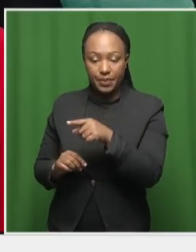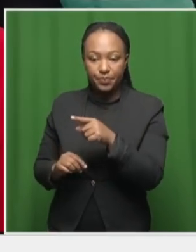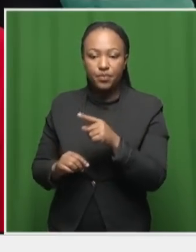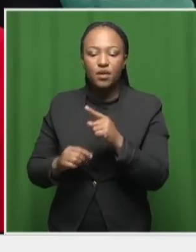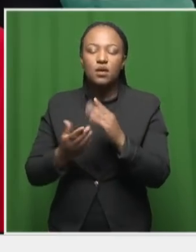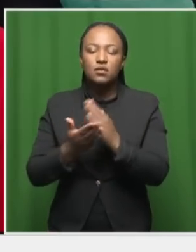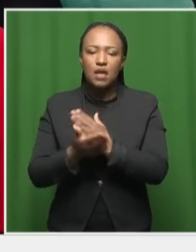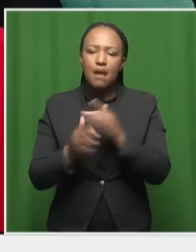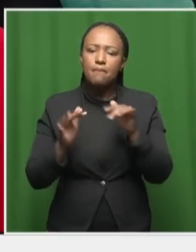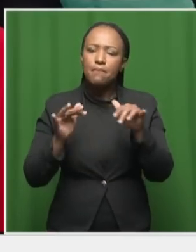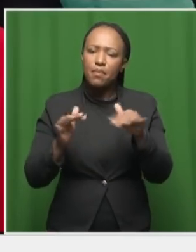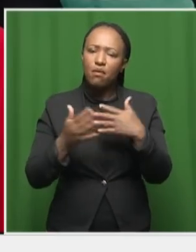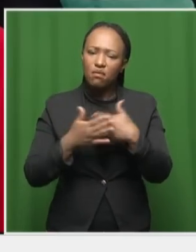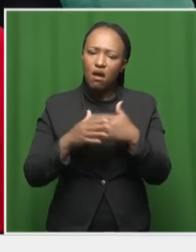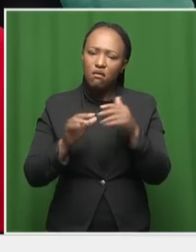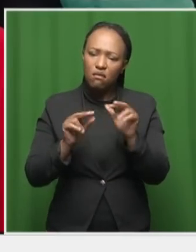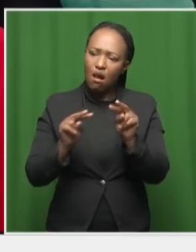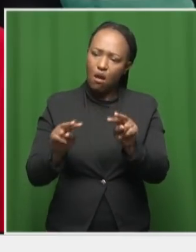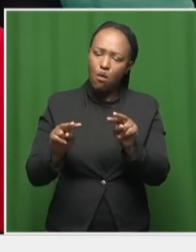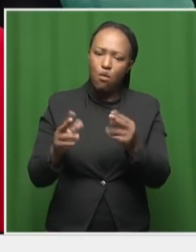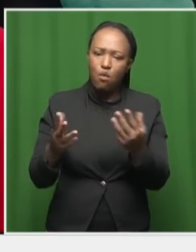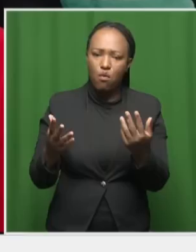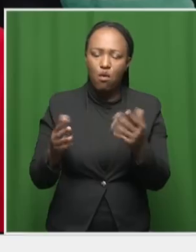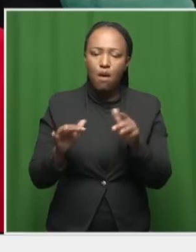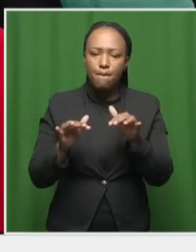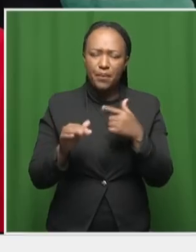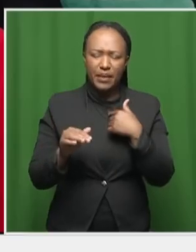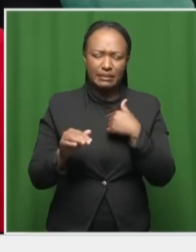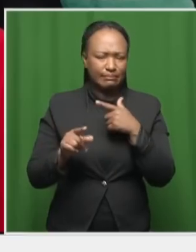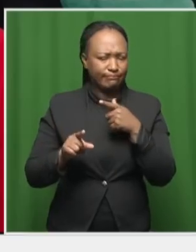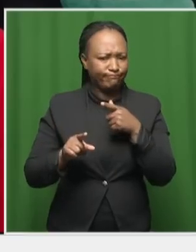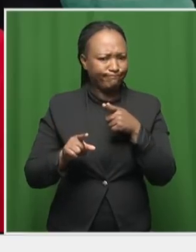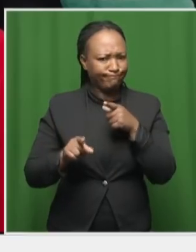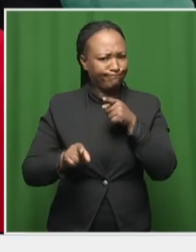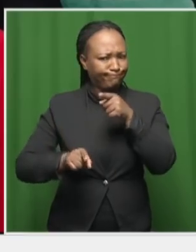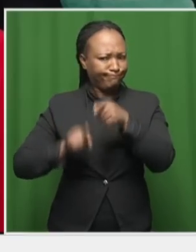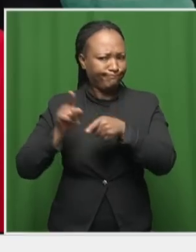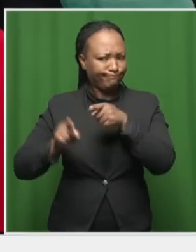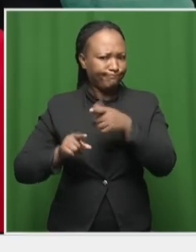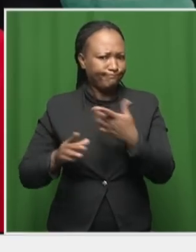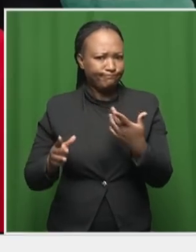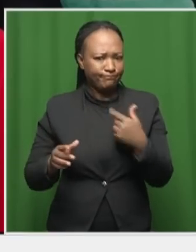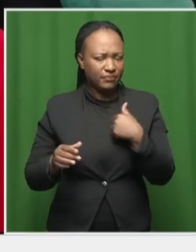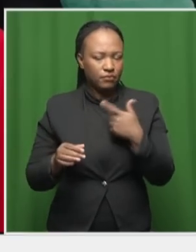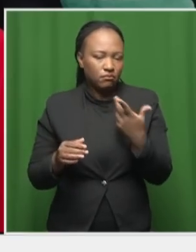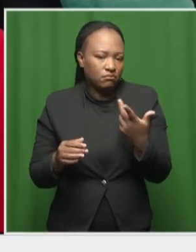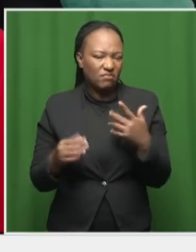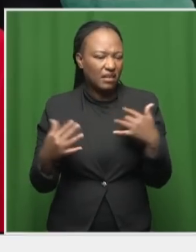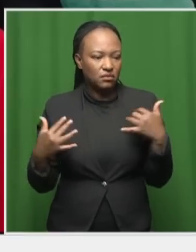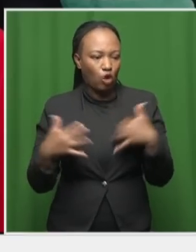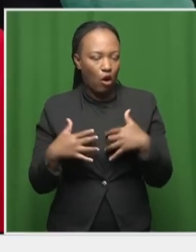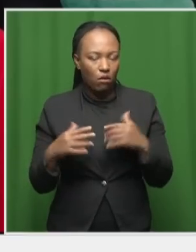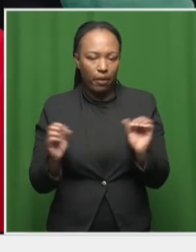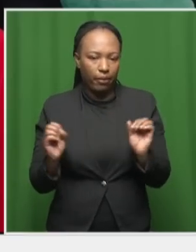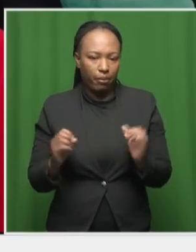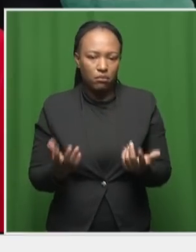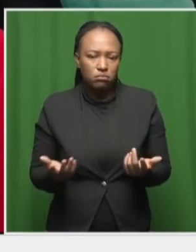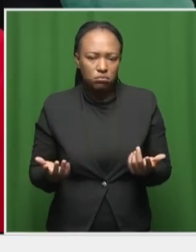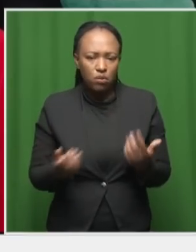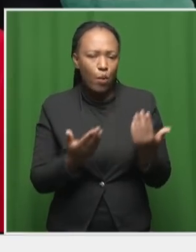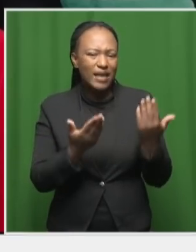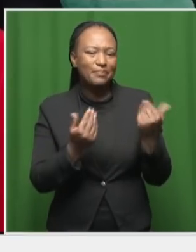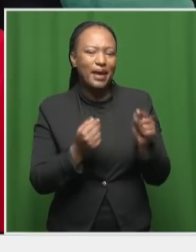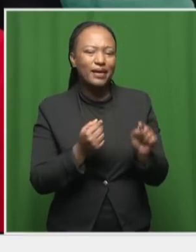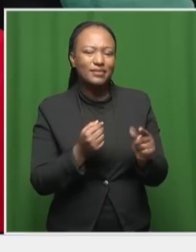people would look at this, those who are critical would say, well, it's not a surprise, we expected this. But of